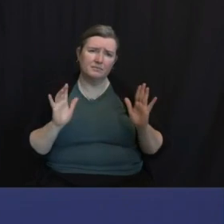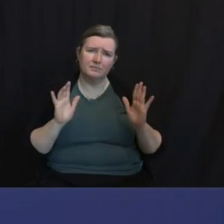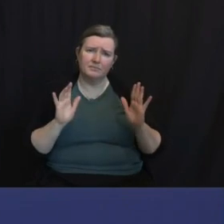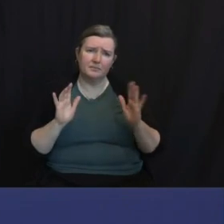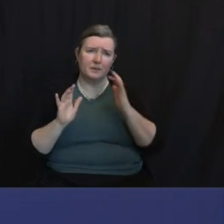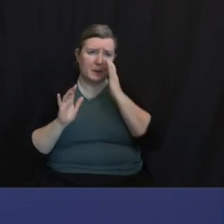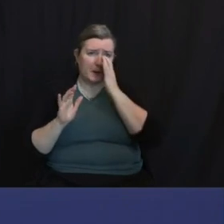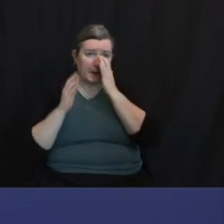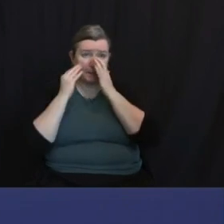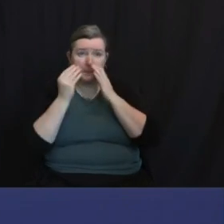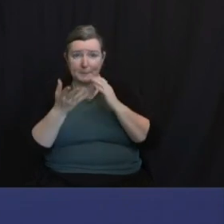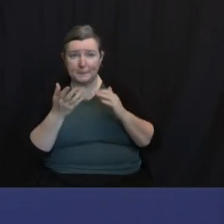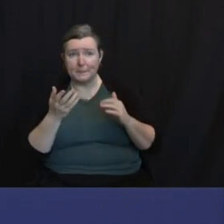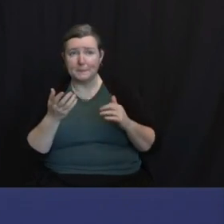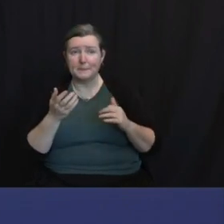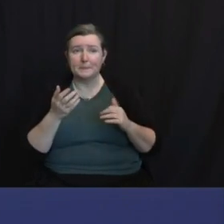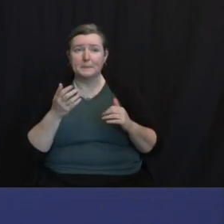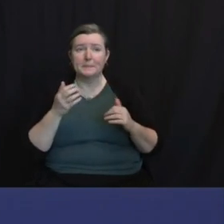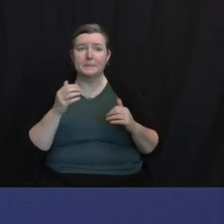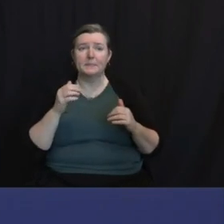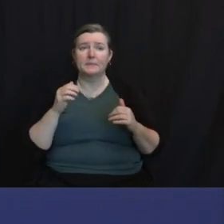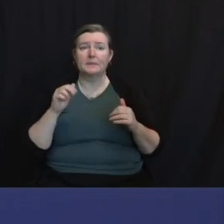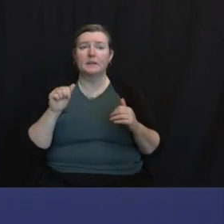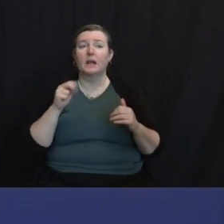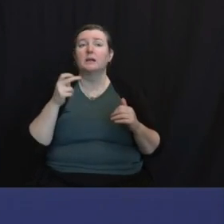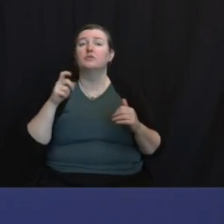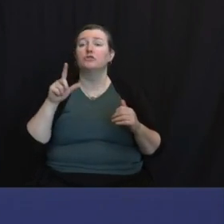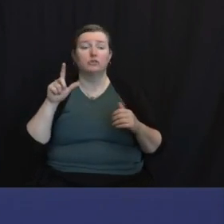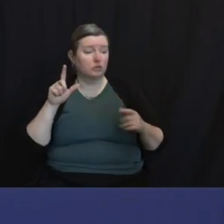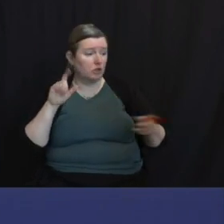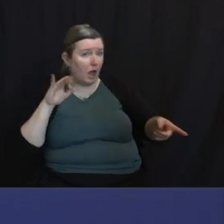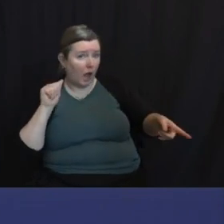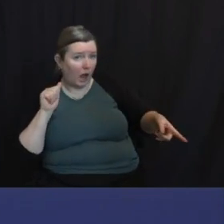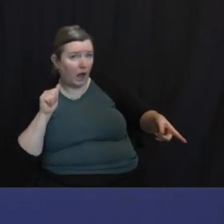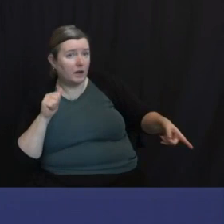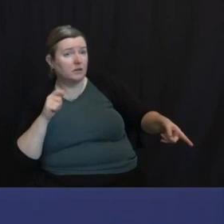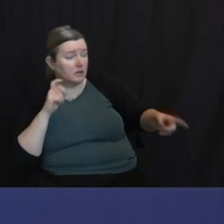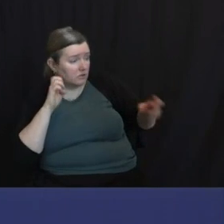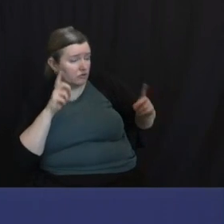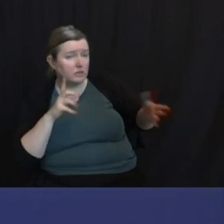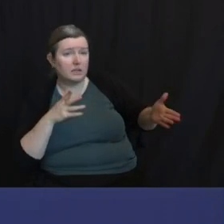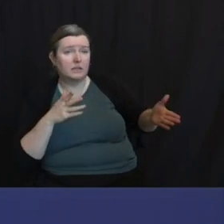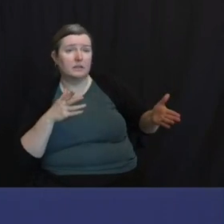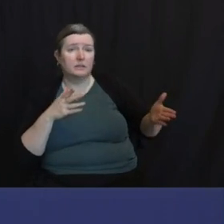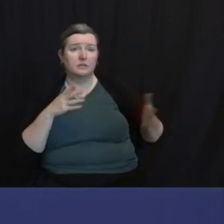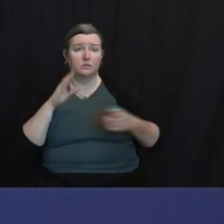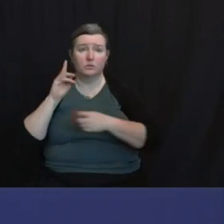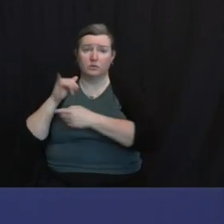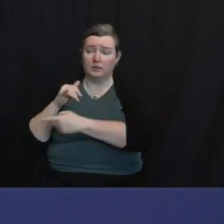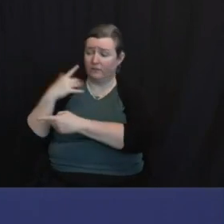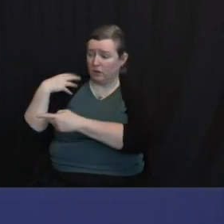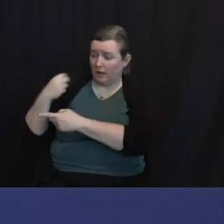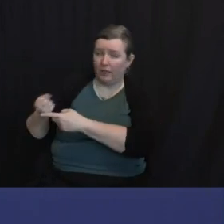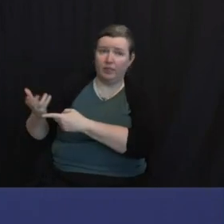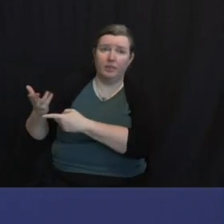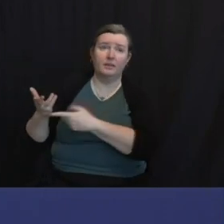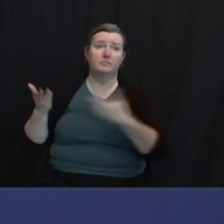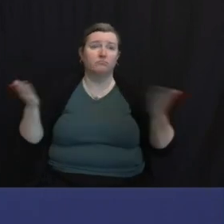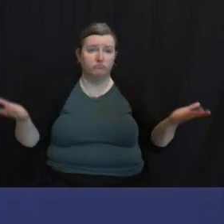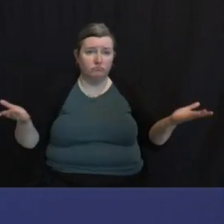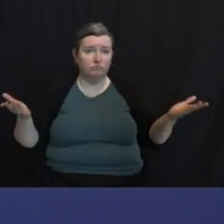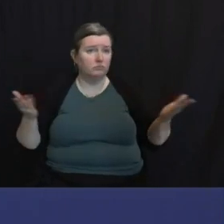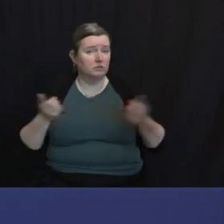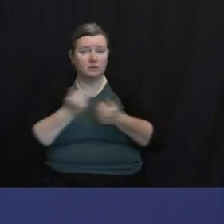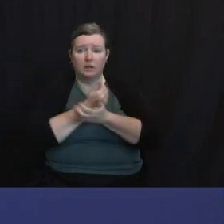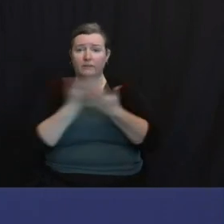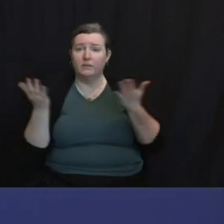Angelica on the education side, Judy on the health protocol side, we're doing everything in our power